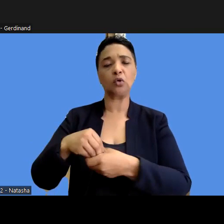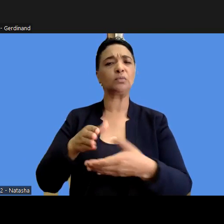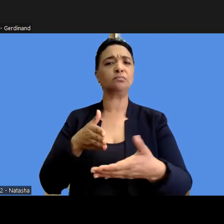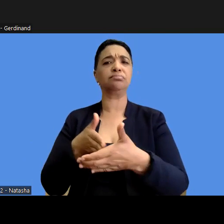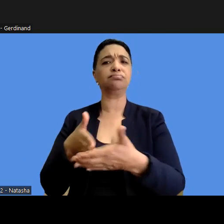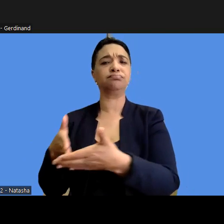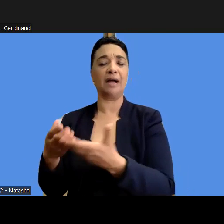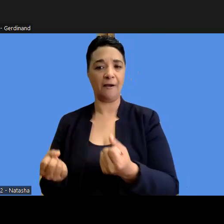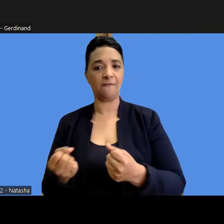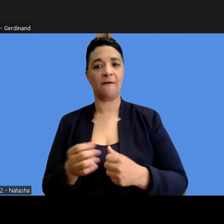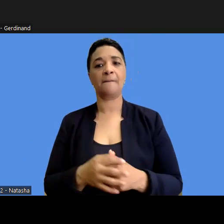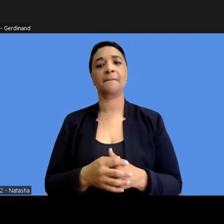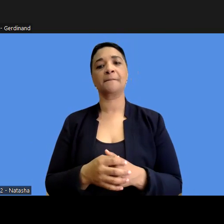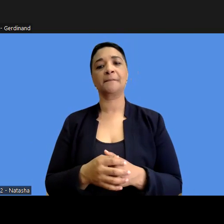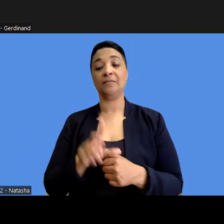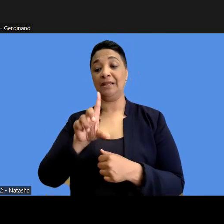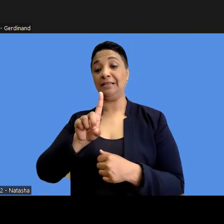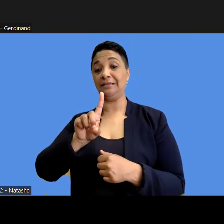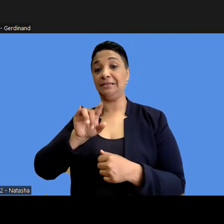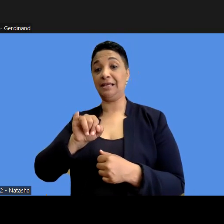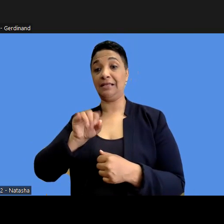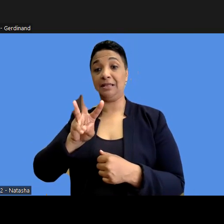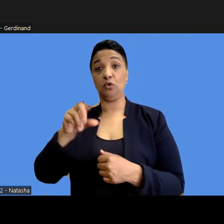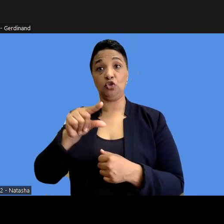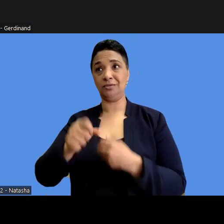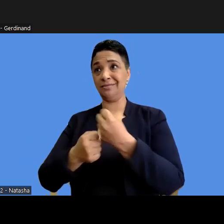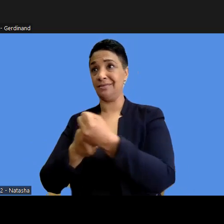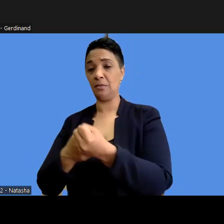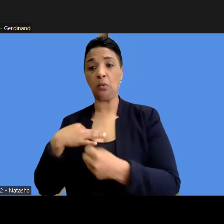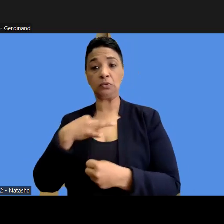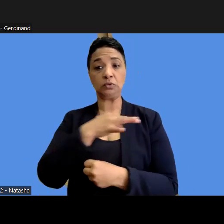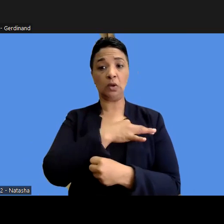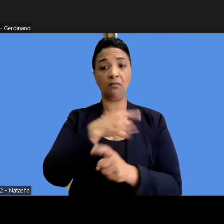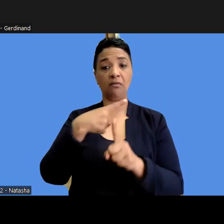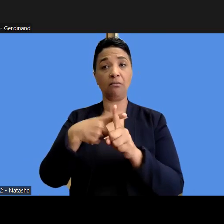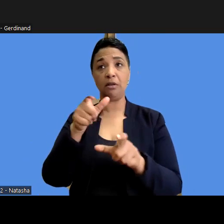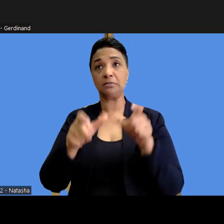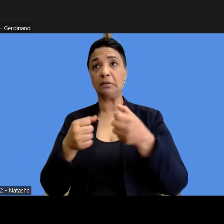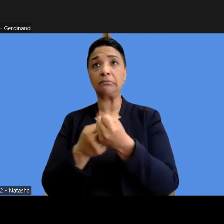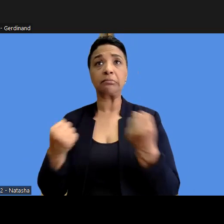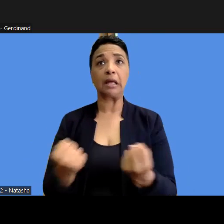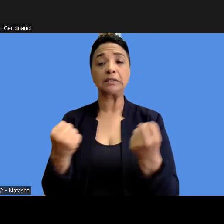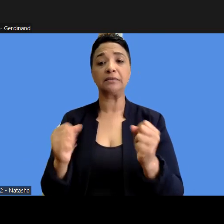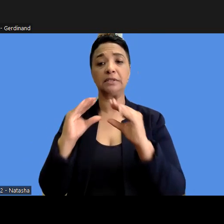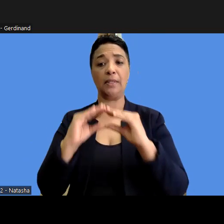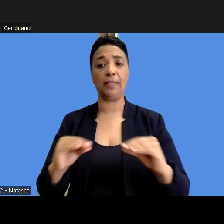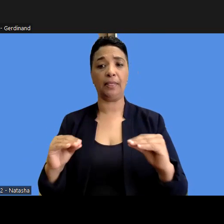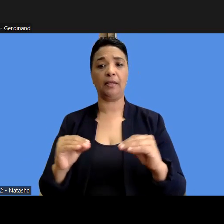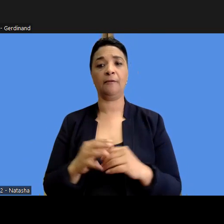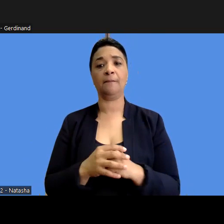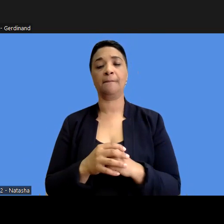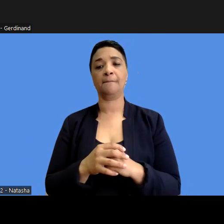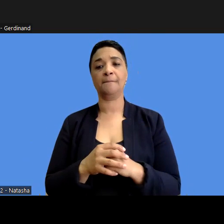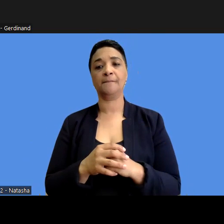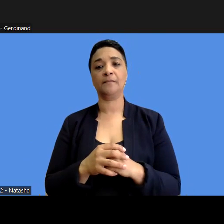Insufficient resource to address the limit capacity of humanitarian actors in disability inclusion, disability